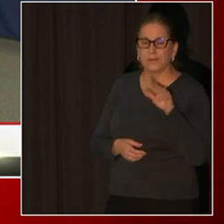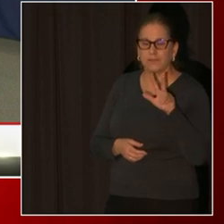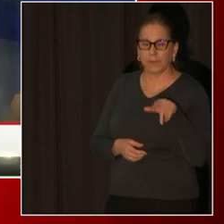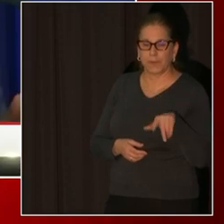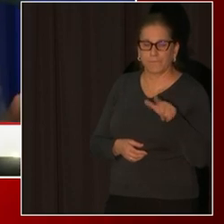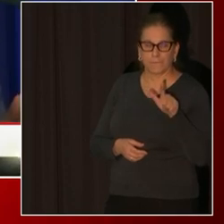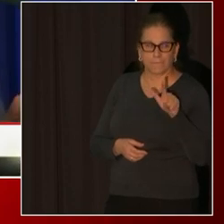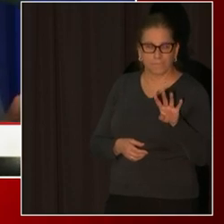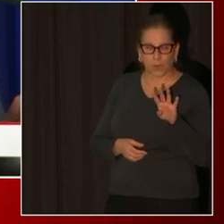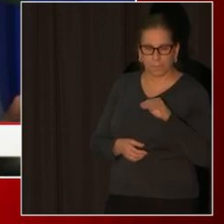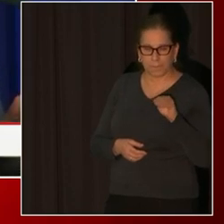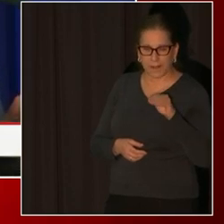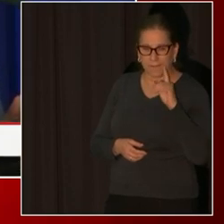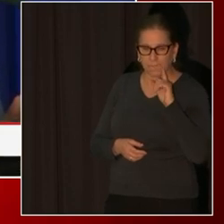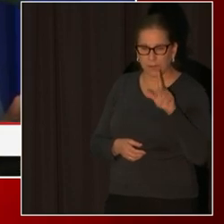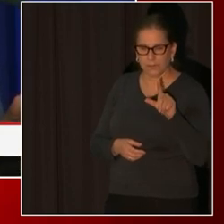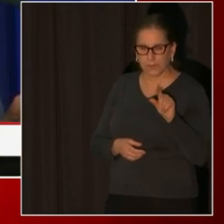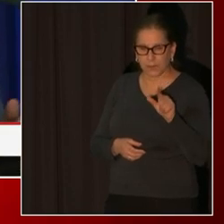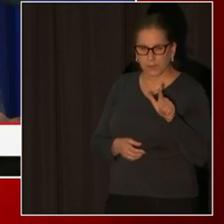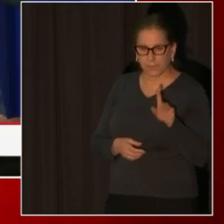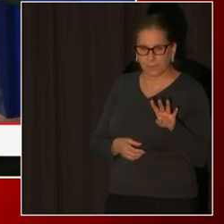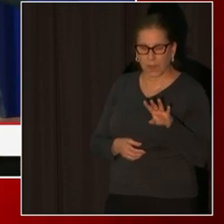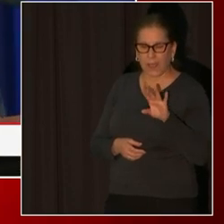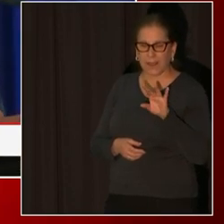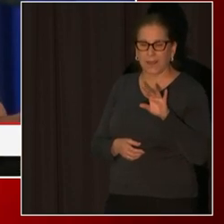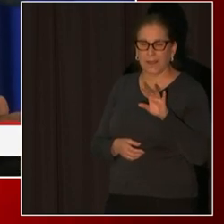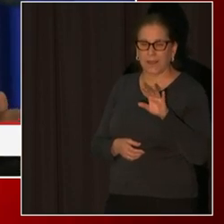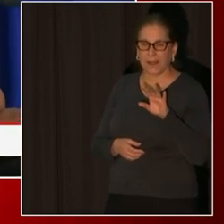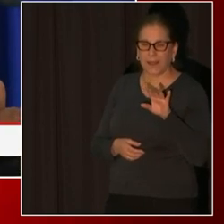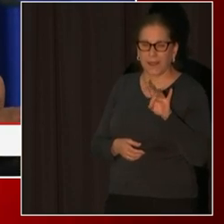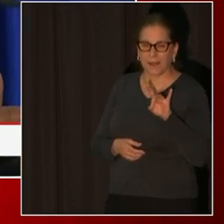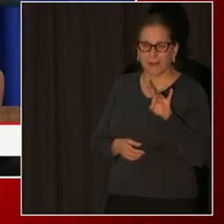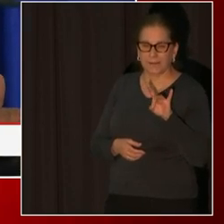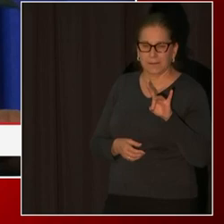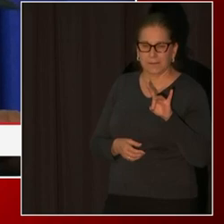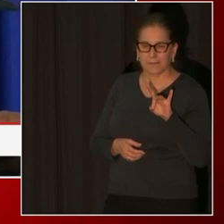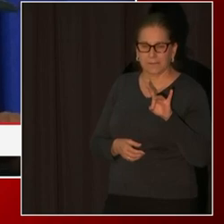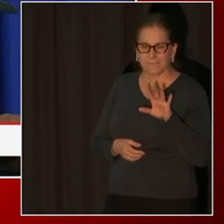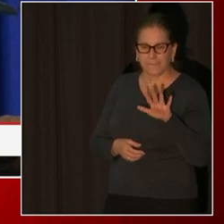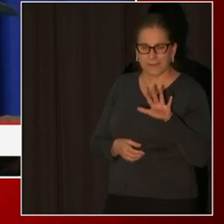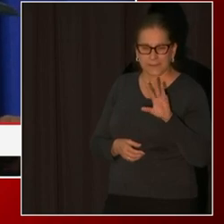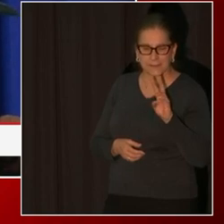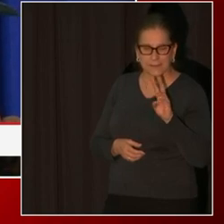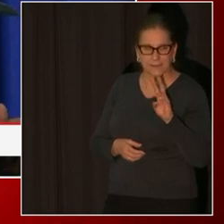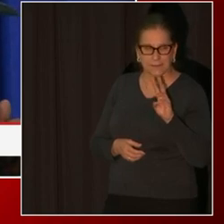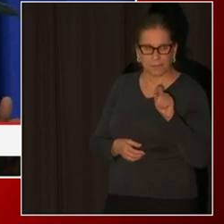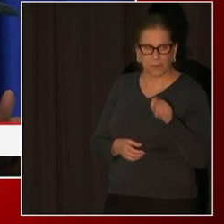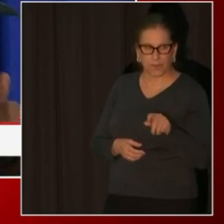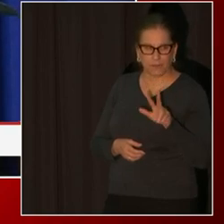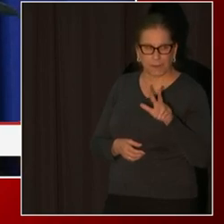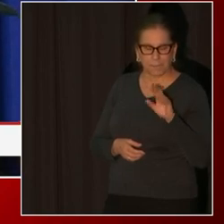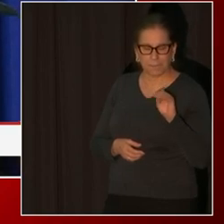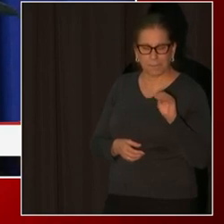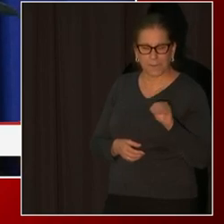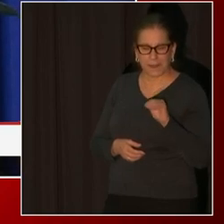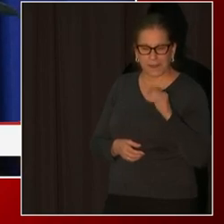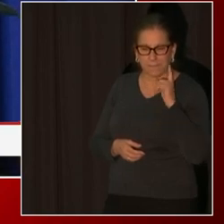$17.8 million in 25, for a total of $56.3 million in the capital improvement plan.